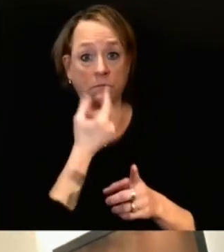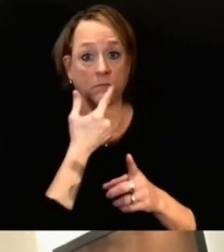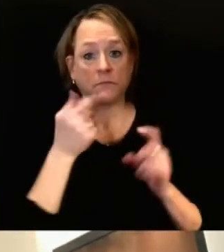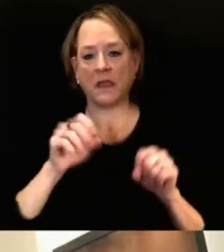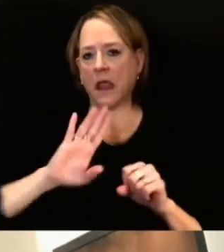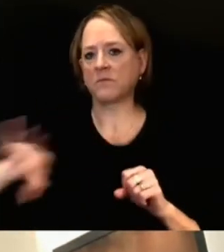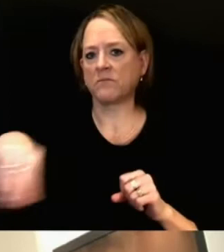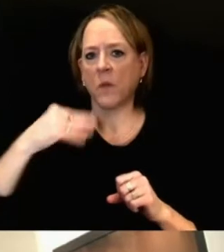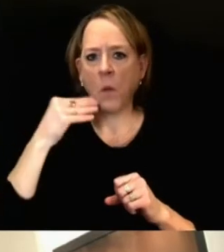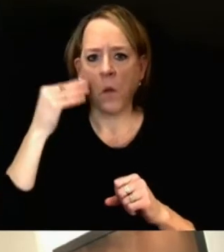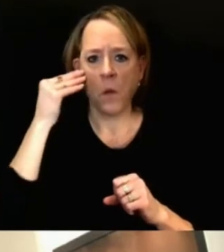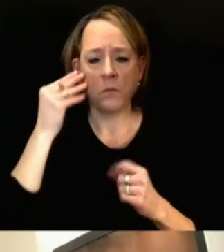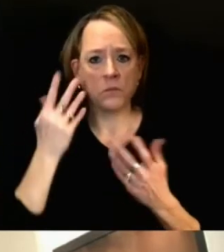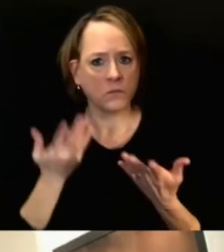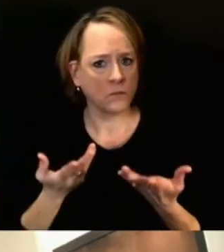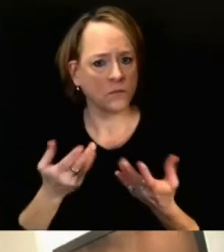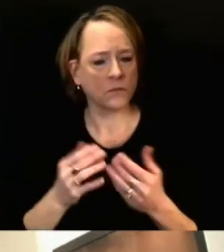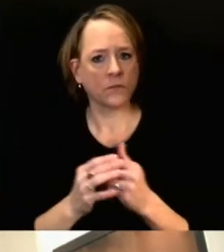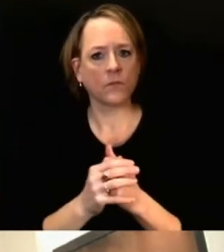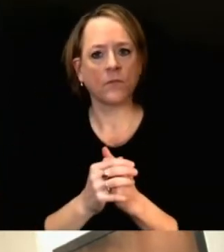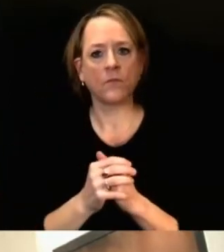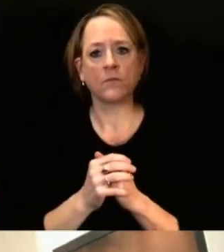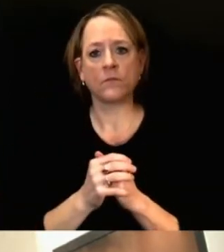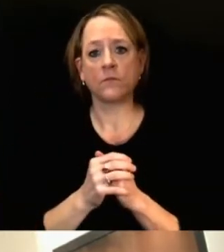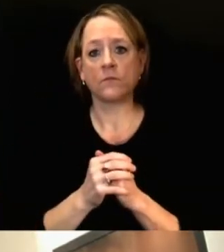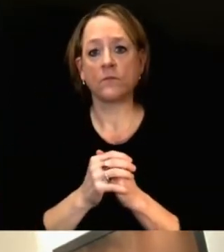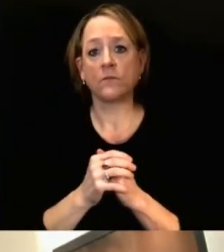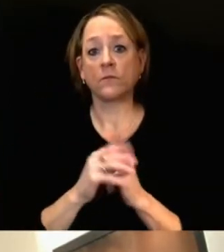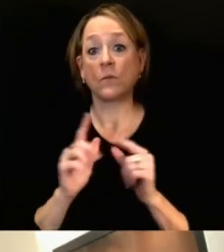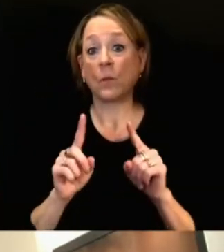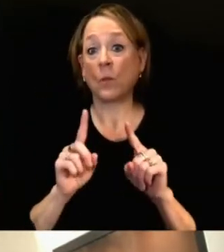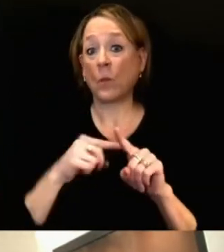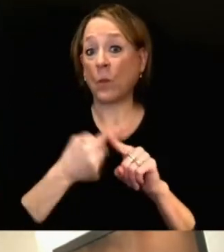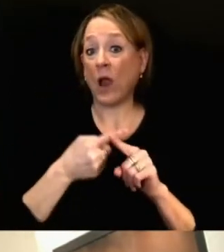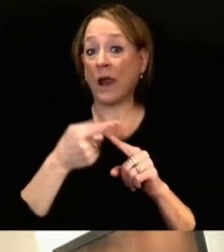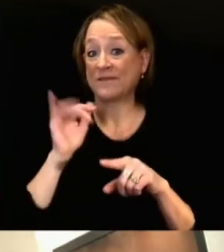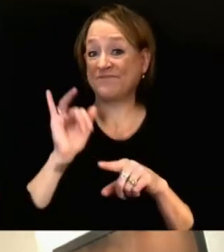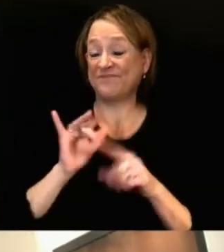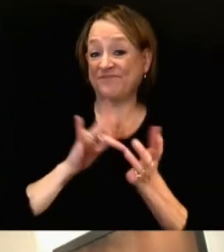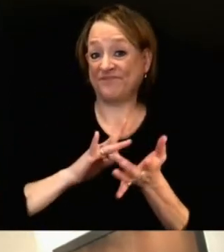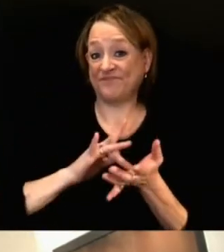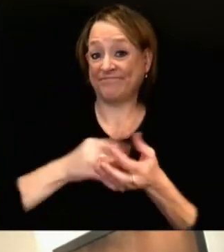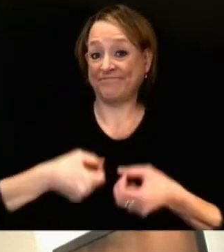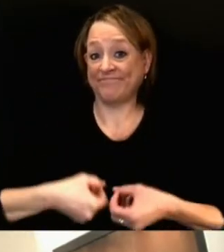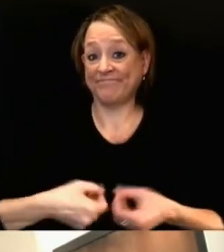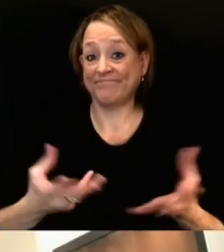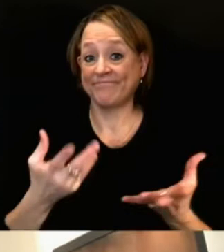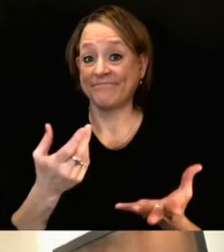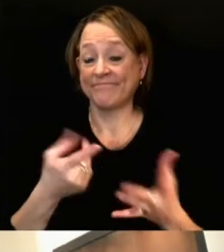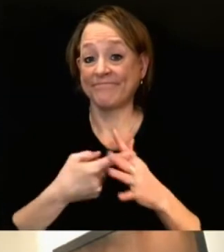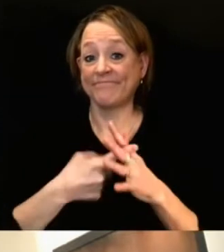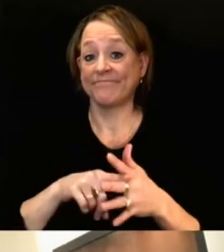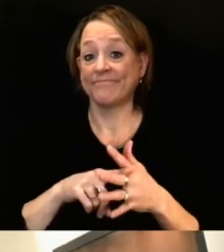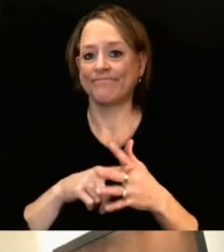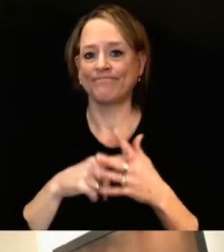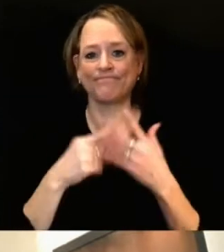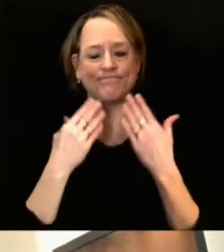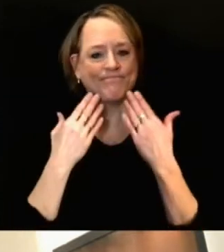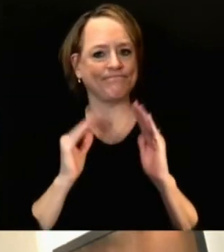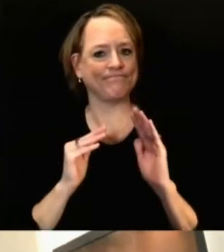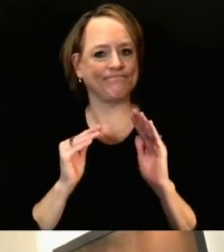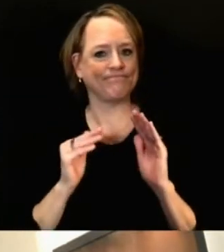is when. And unfortunately, we have such a very small supply now, and will for the next few